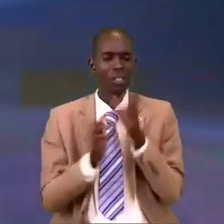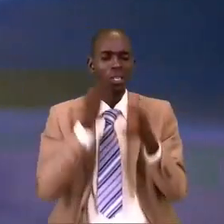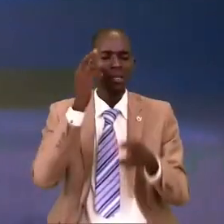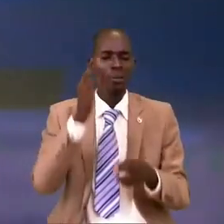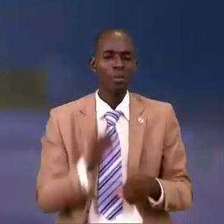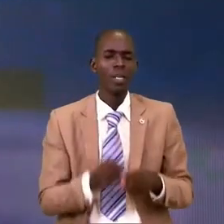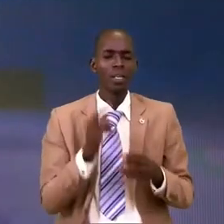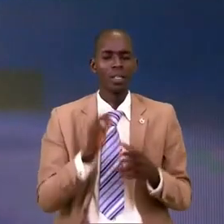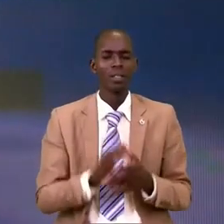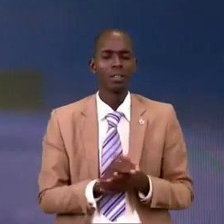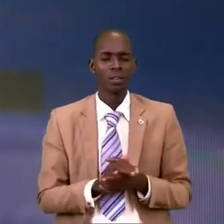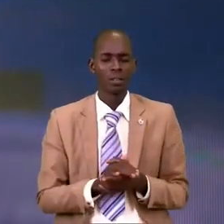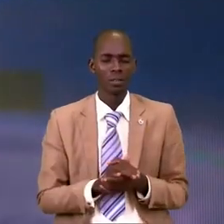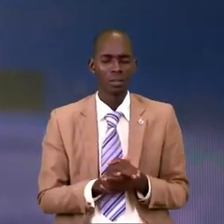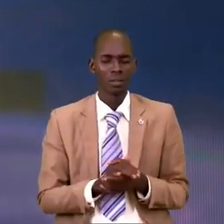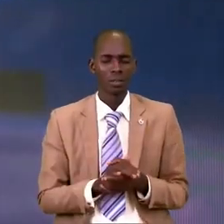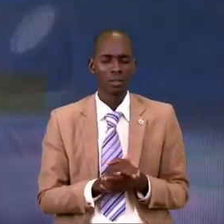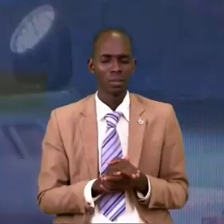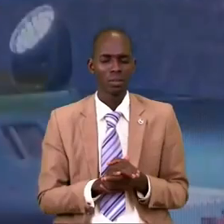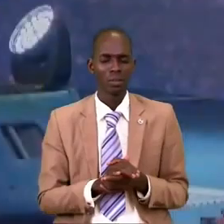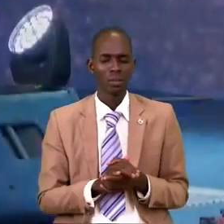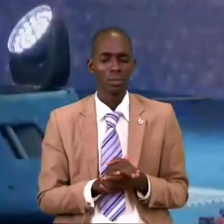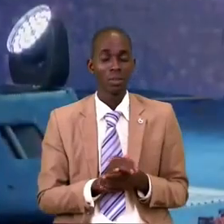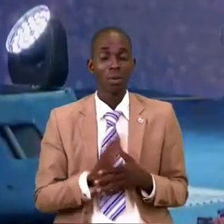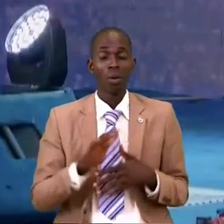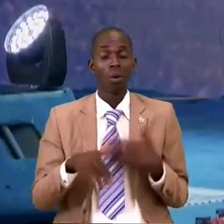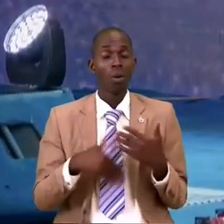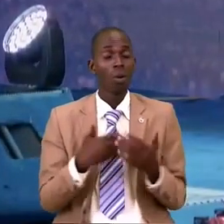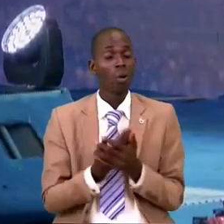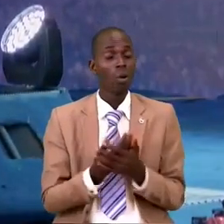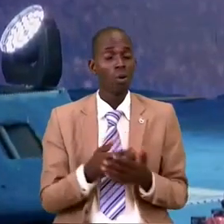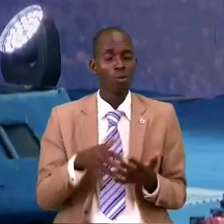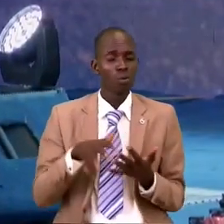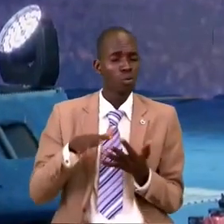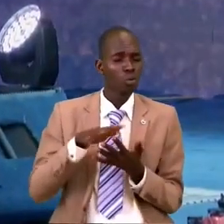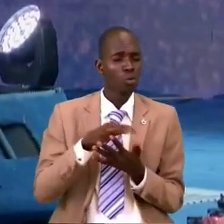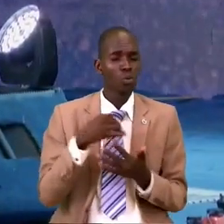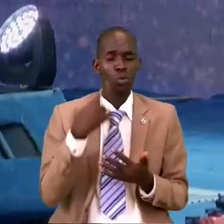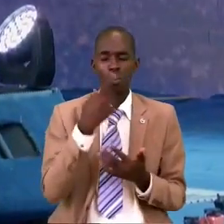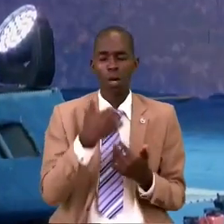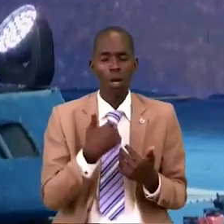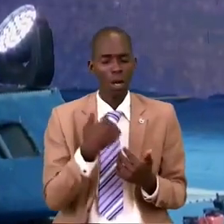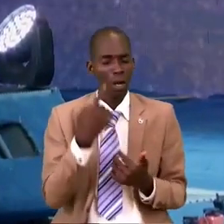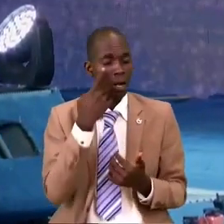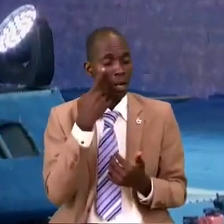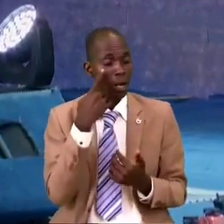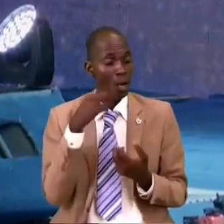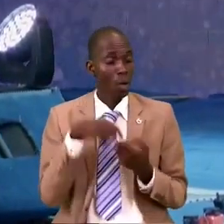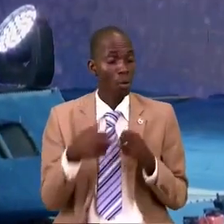their eyes are dim or their eyes are blind, by your merciful